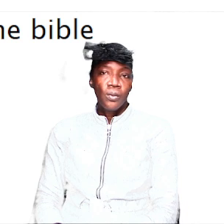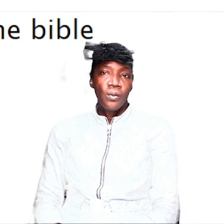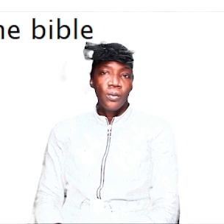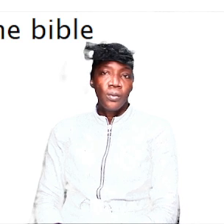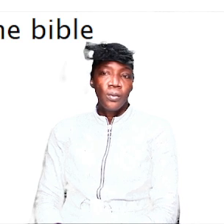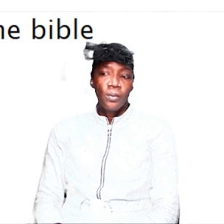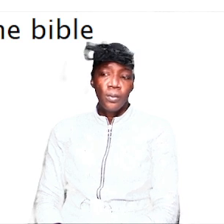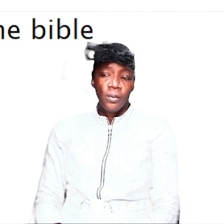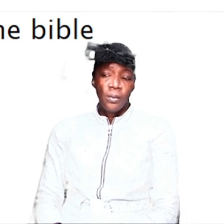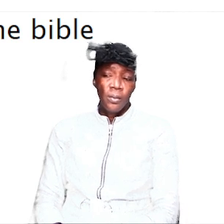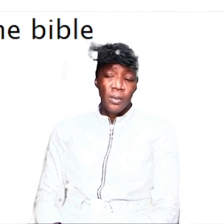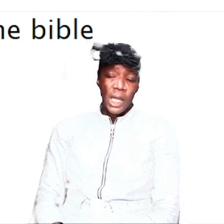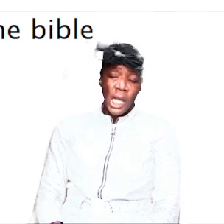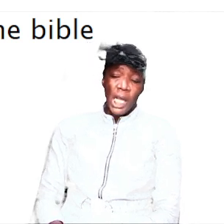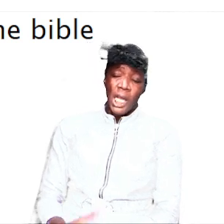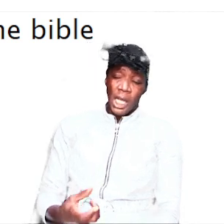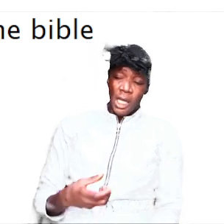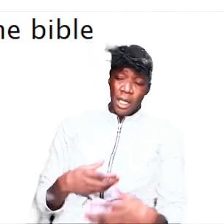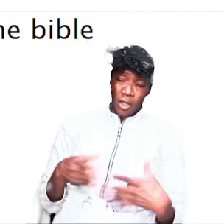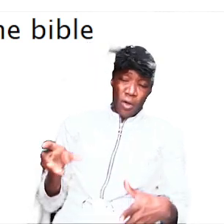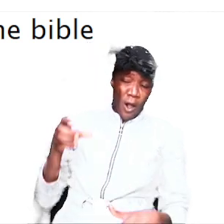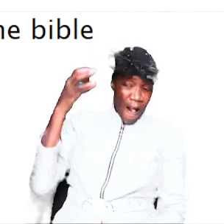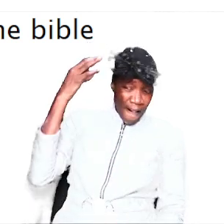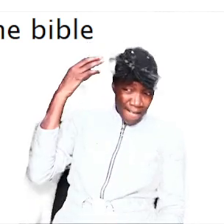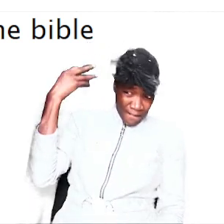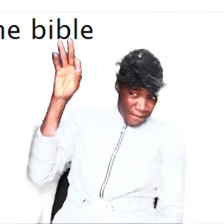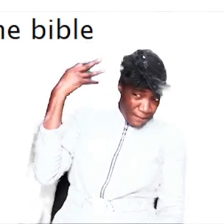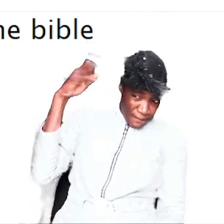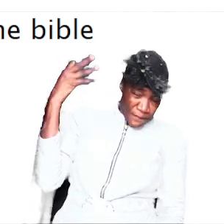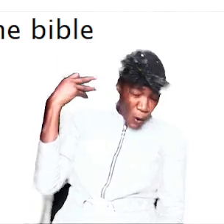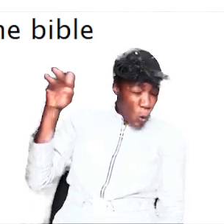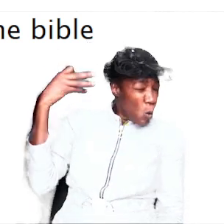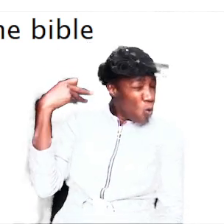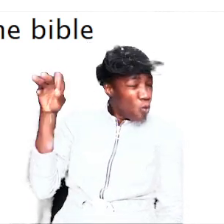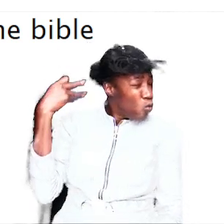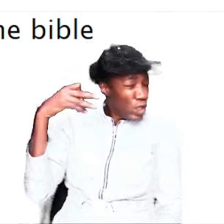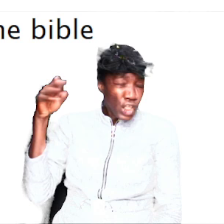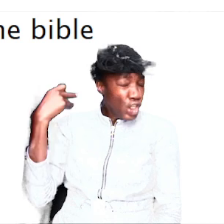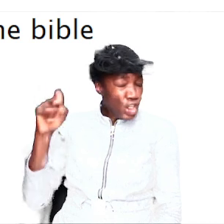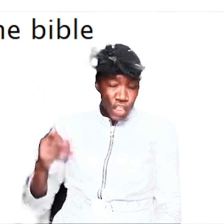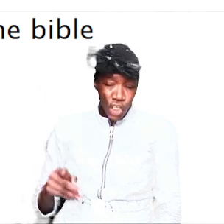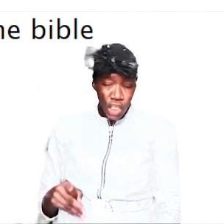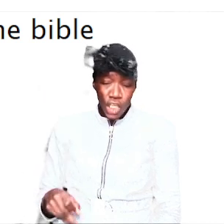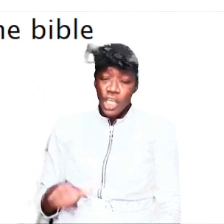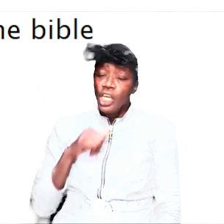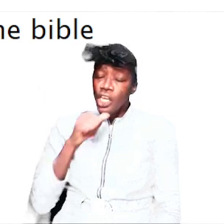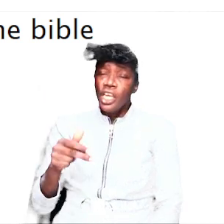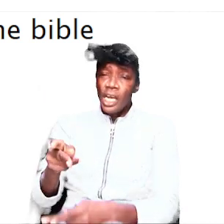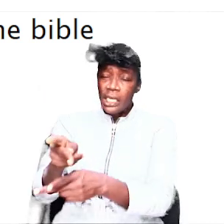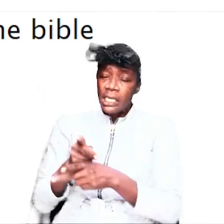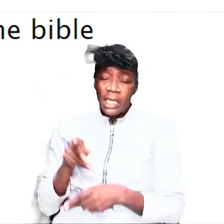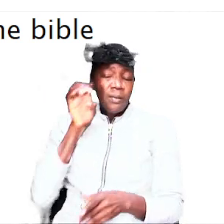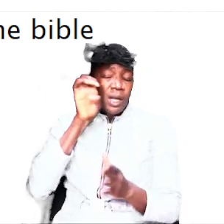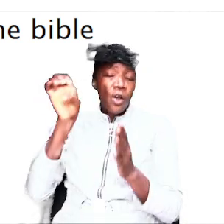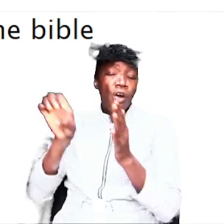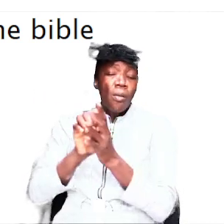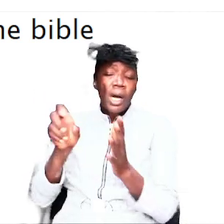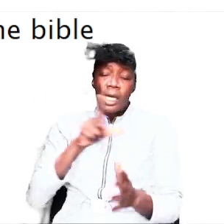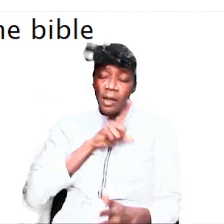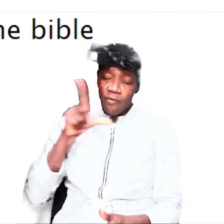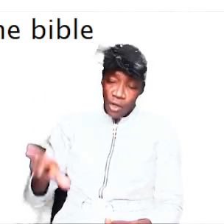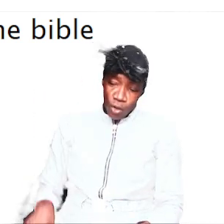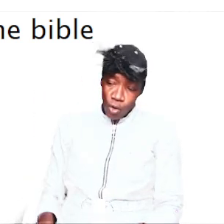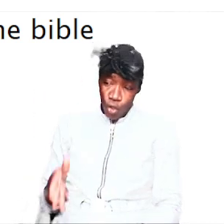Thou hast done foolishly. So the prophet said unto the king, thou have done foolishly and have not kept the commandment of the